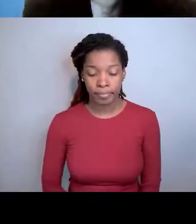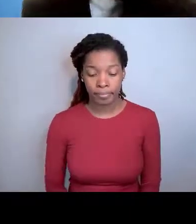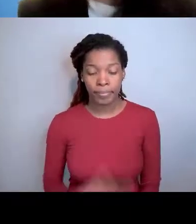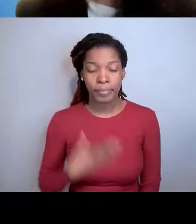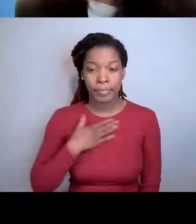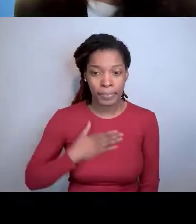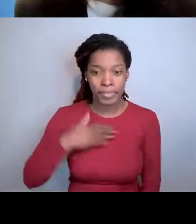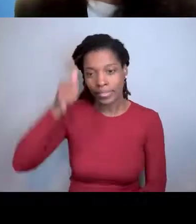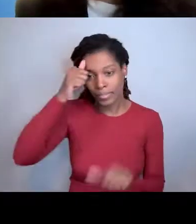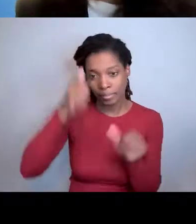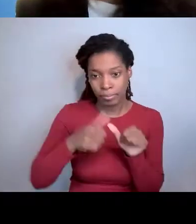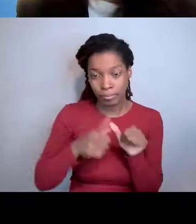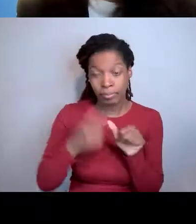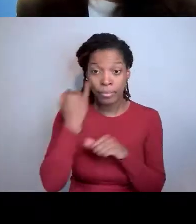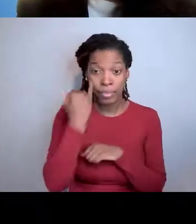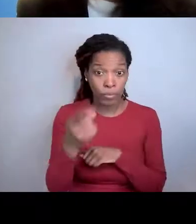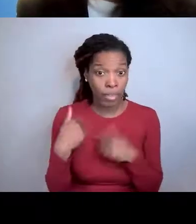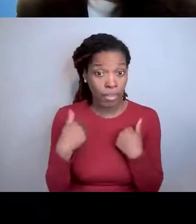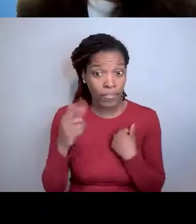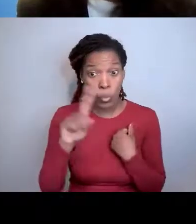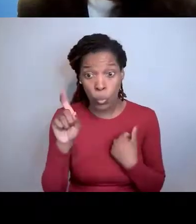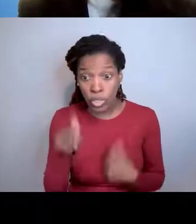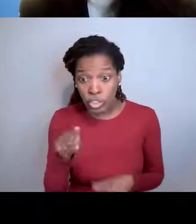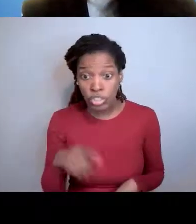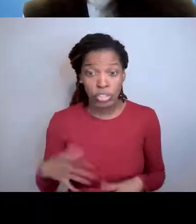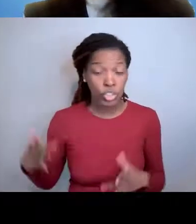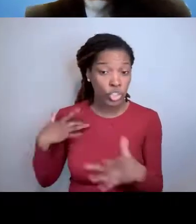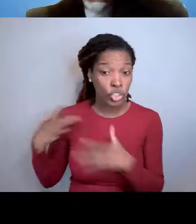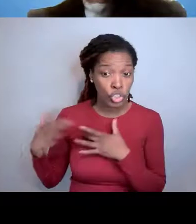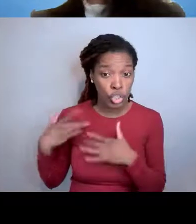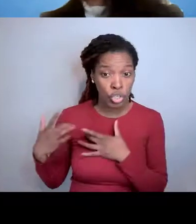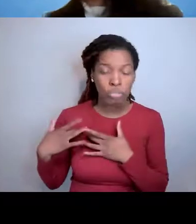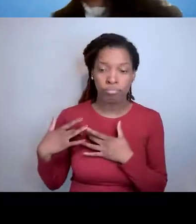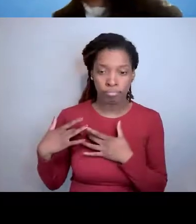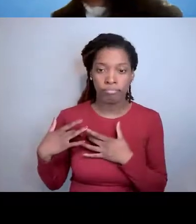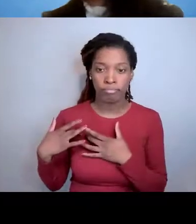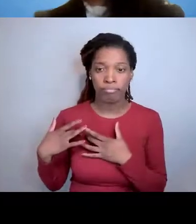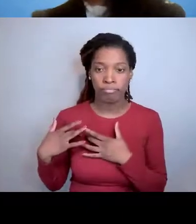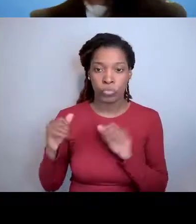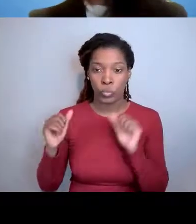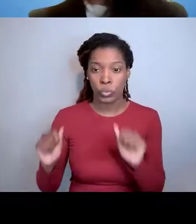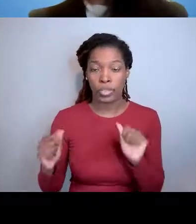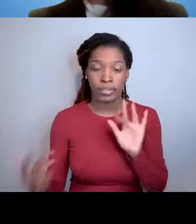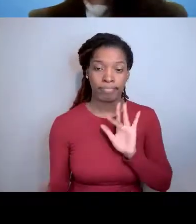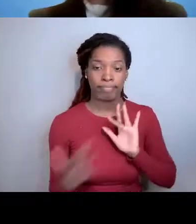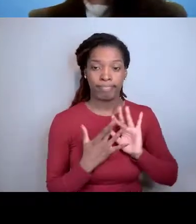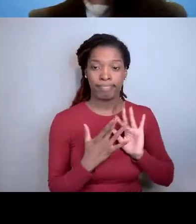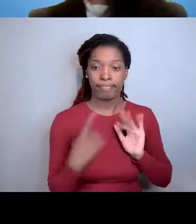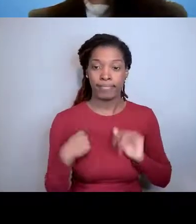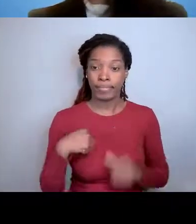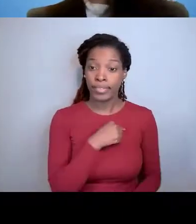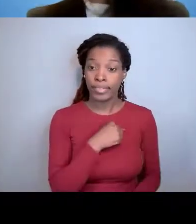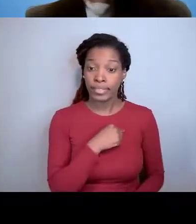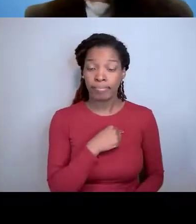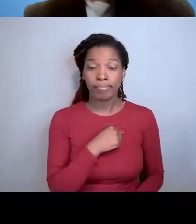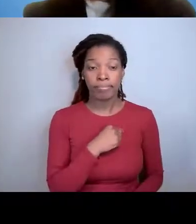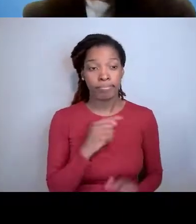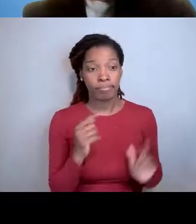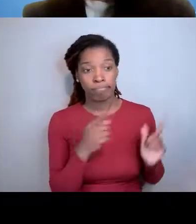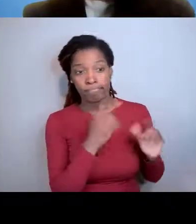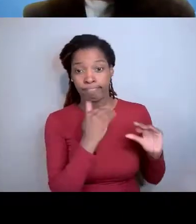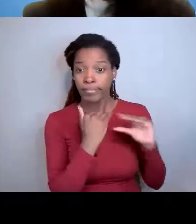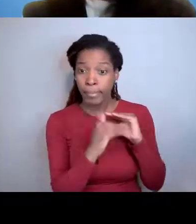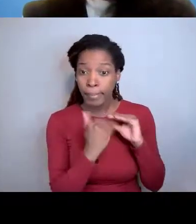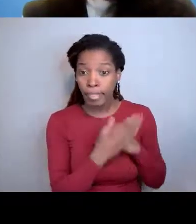remember that if you have any questions or concerns, that you can reach out to us. We can be reached via